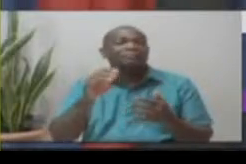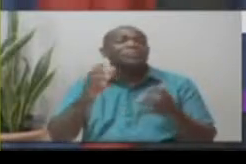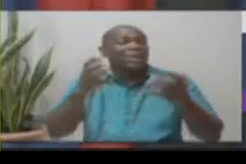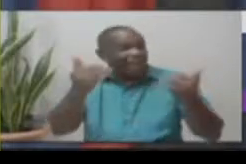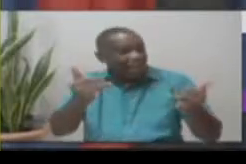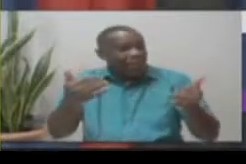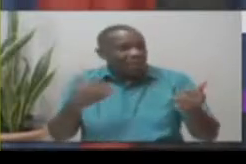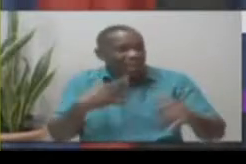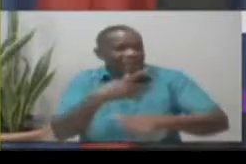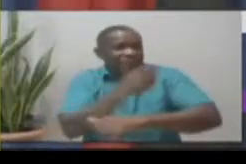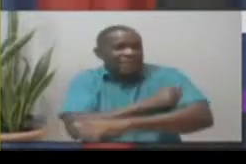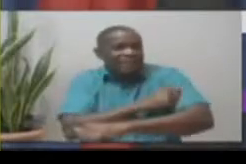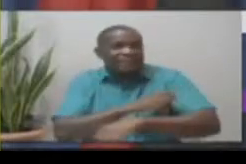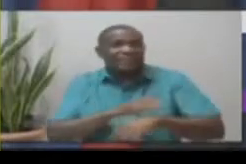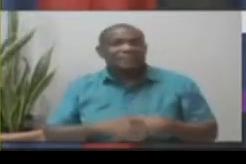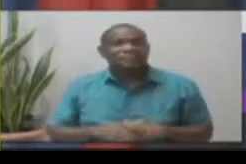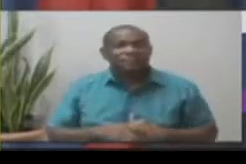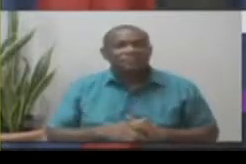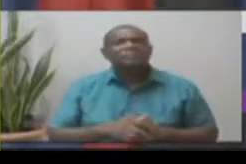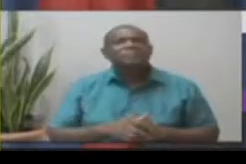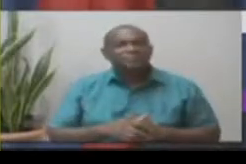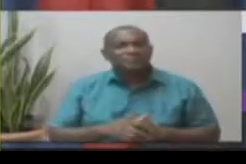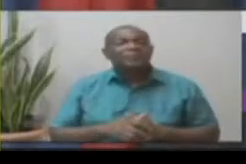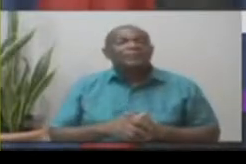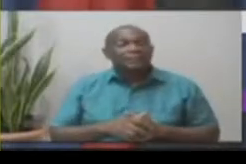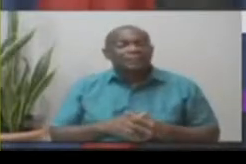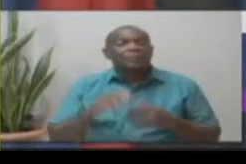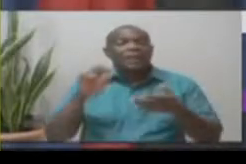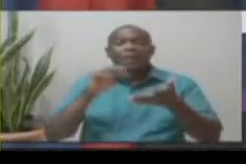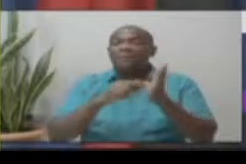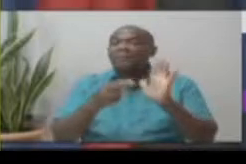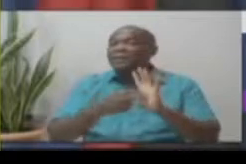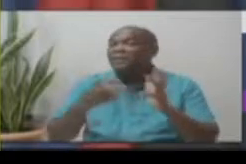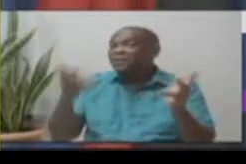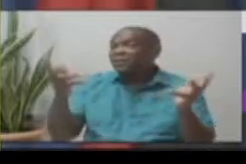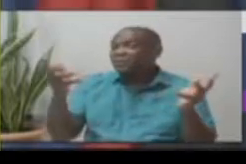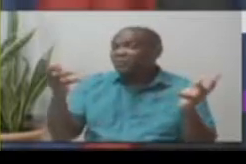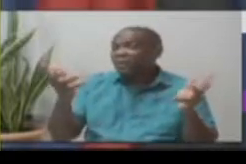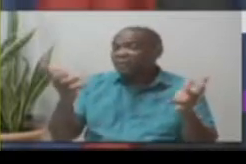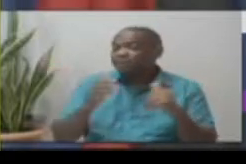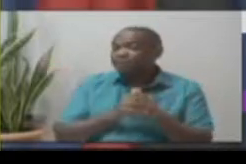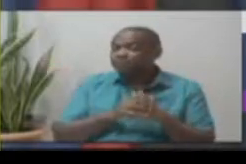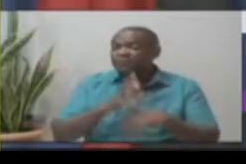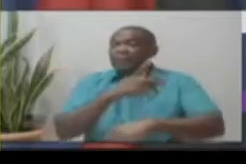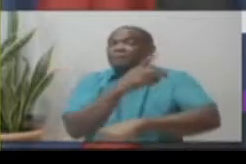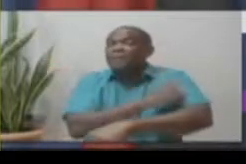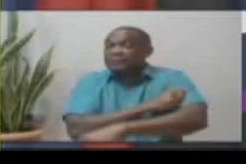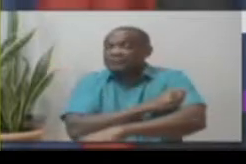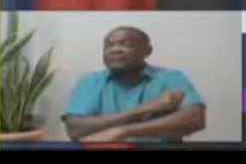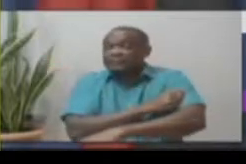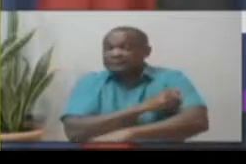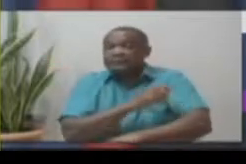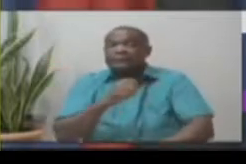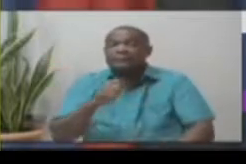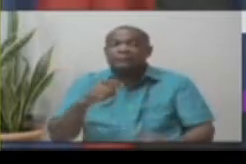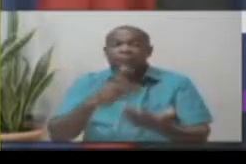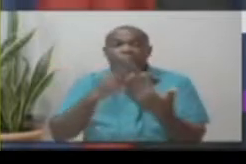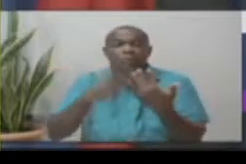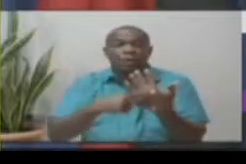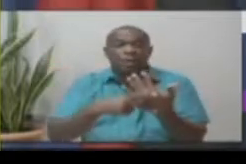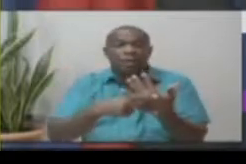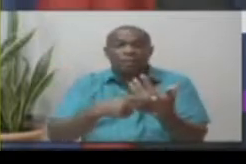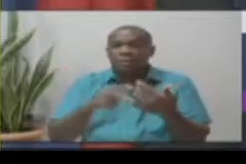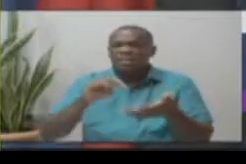that the vaccination program is voluntary. It is voluntary.